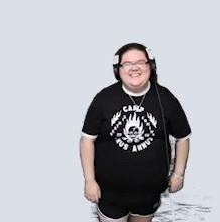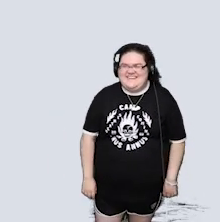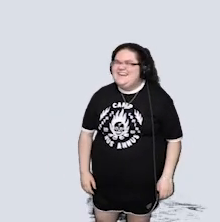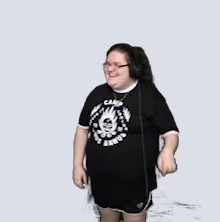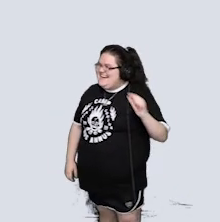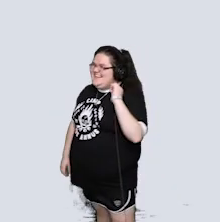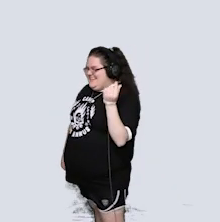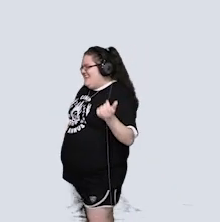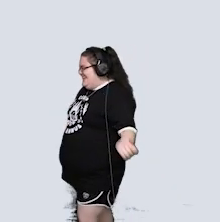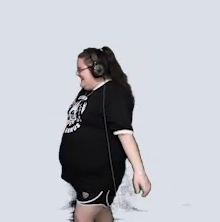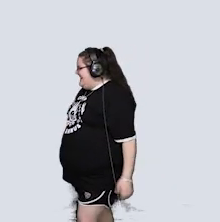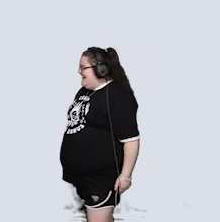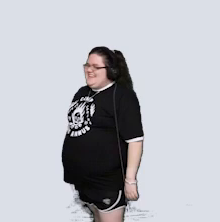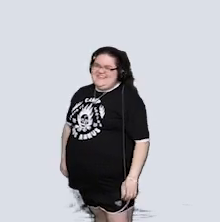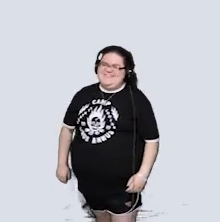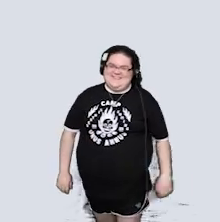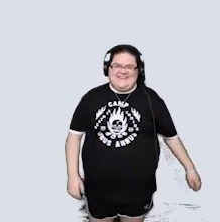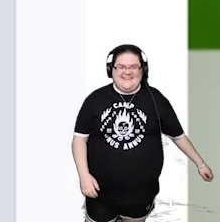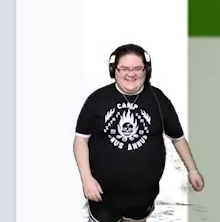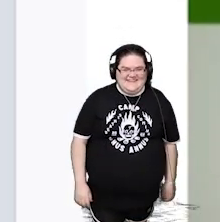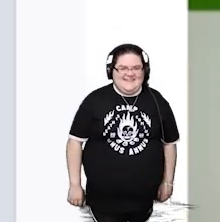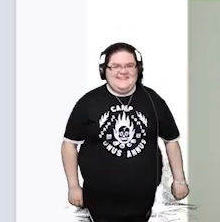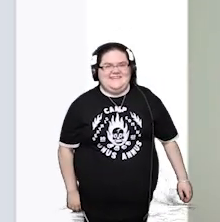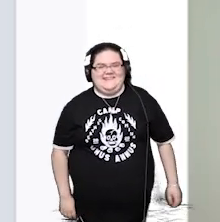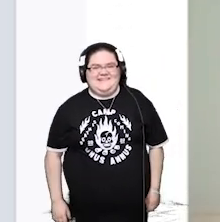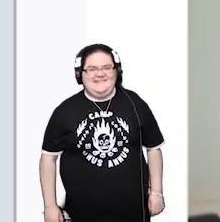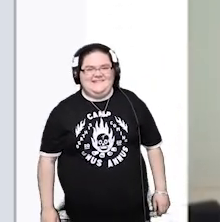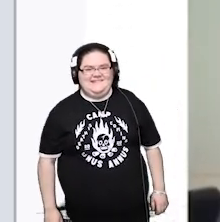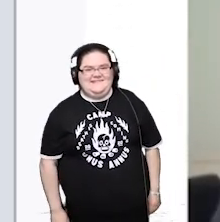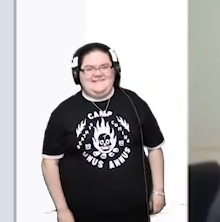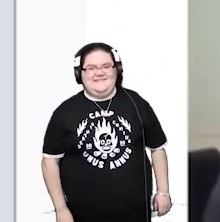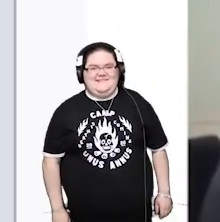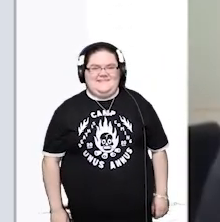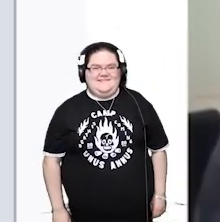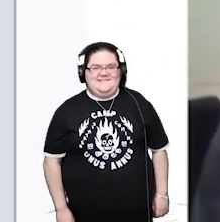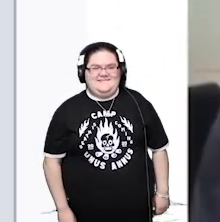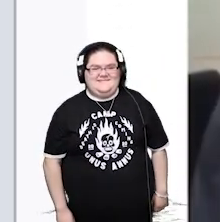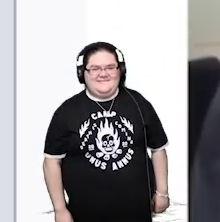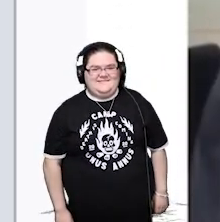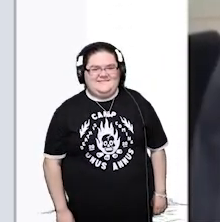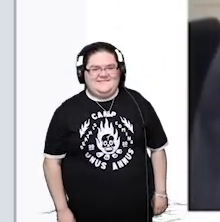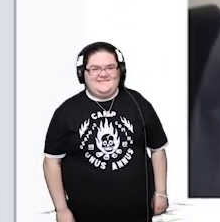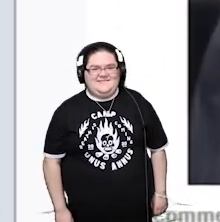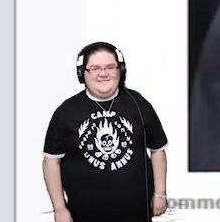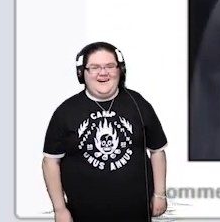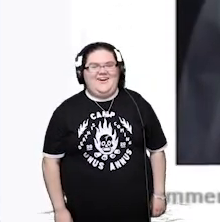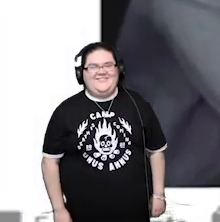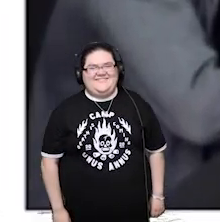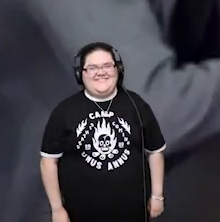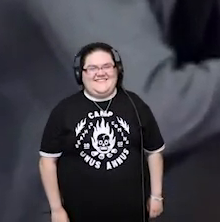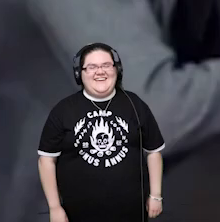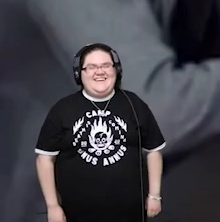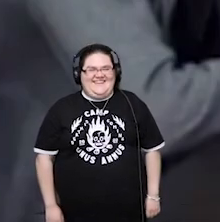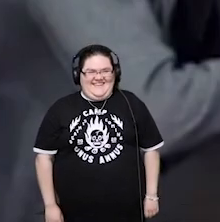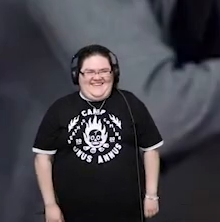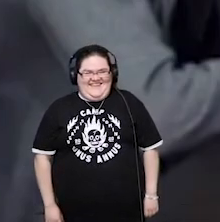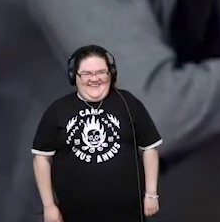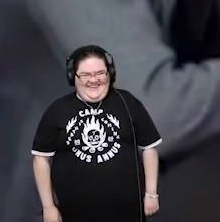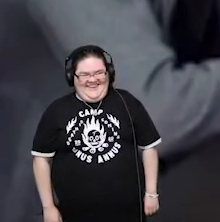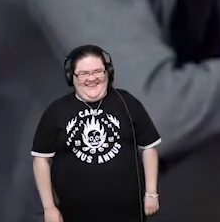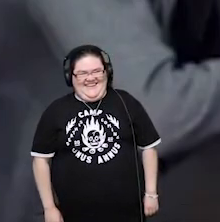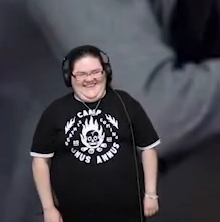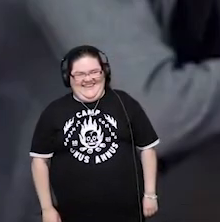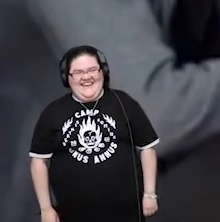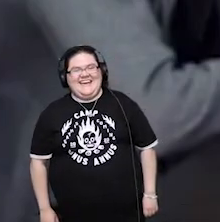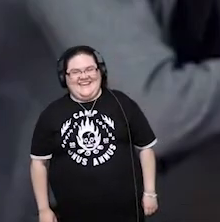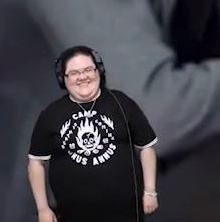Okay, it made a good thumbnail, okay? A little bit. Same energy. To be fair though, is it just me? Oh. This is one of my favourite